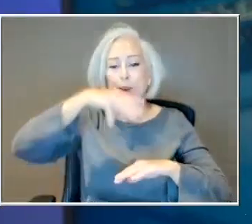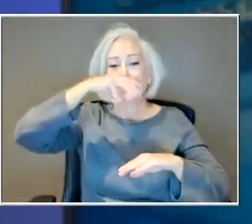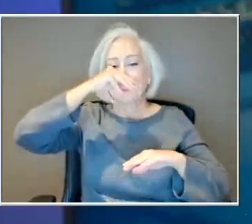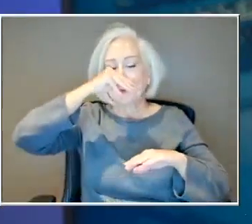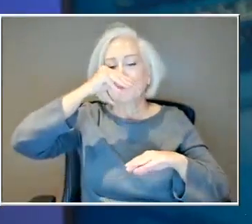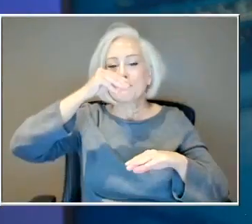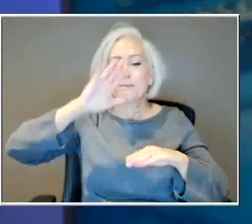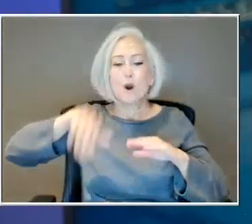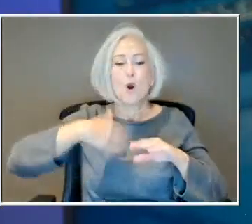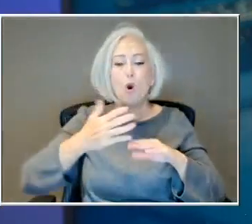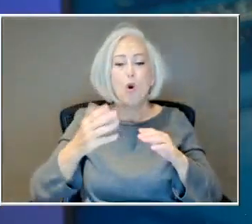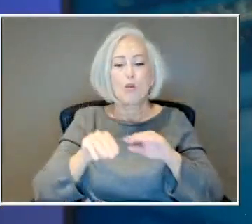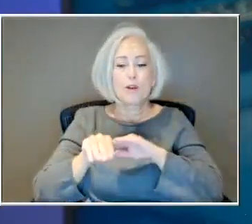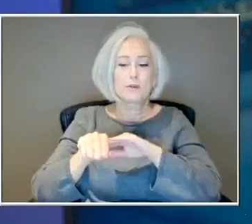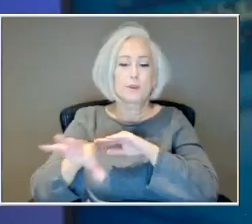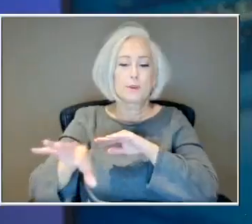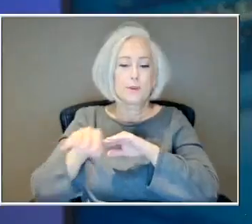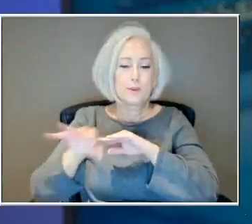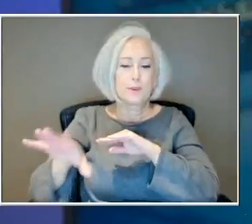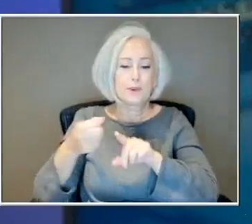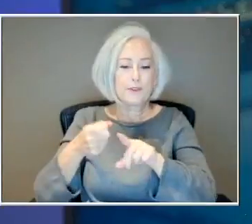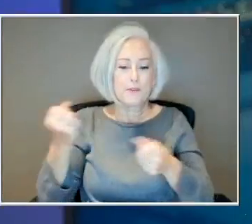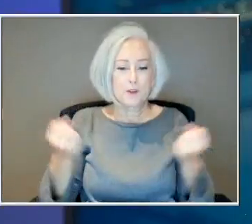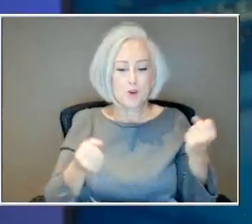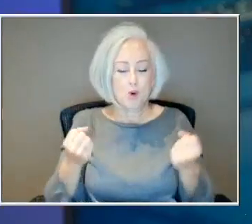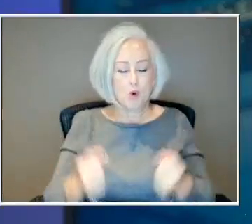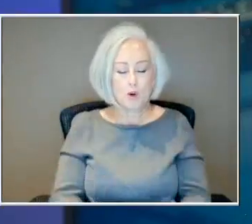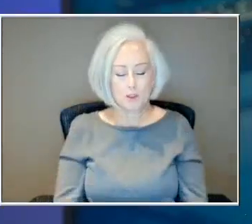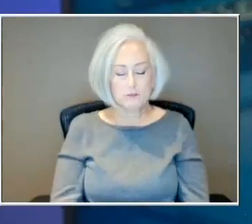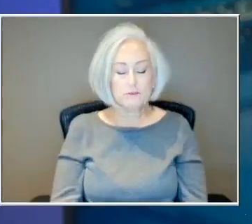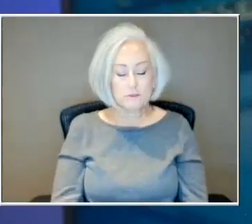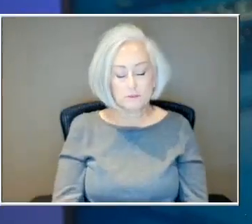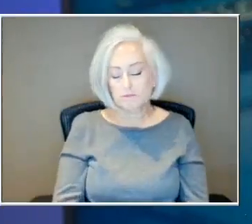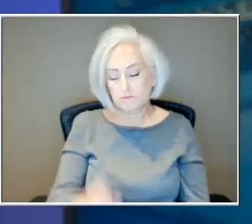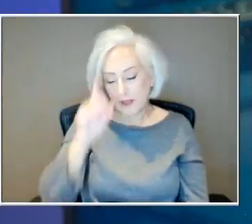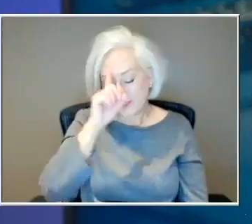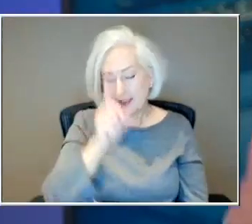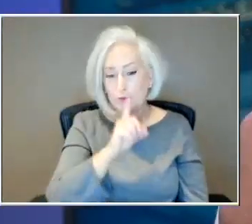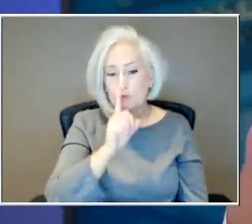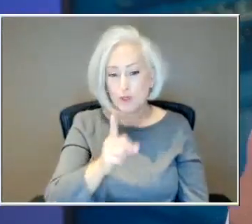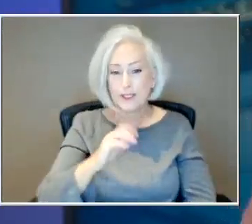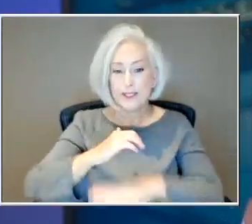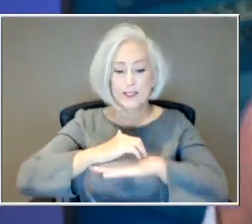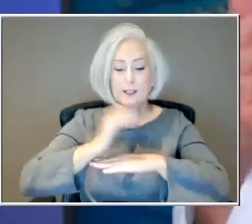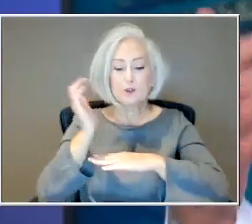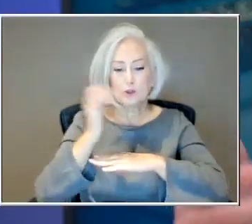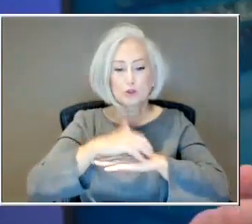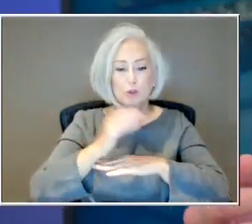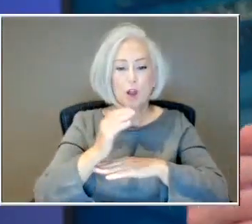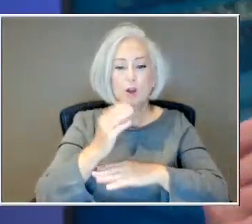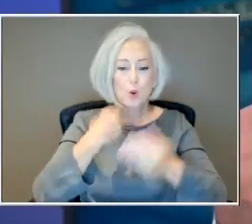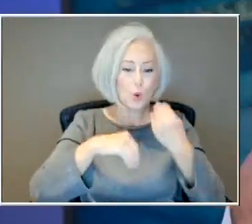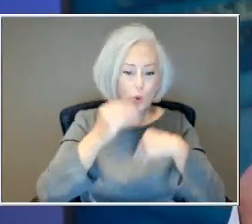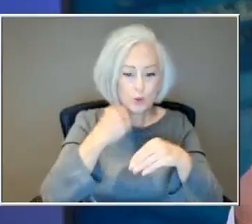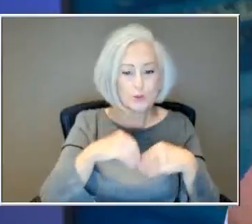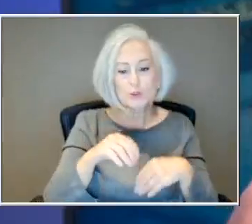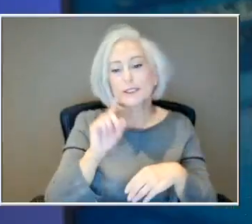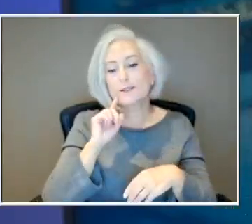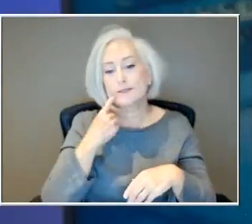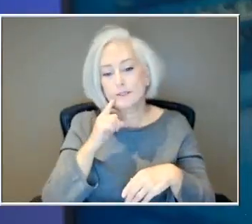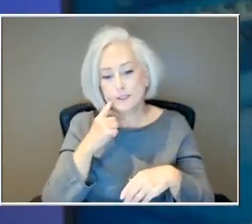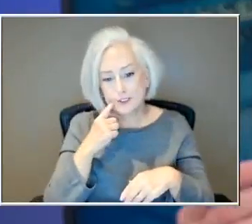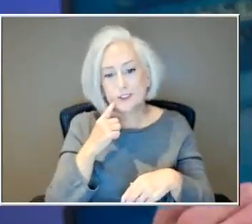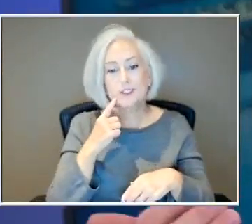is most of these trunk or treats have been done, and they've been very thoughtful, and so everybody lines up. And whether it's a horn for when the kids get out of